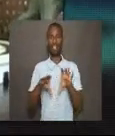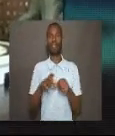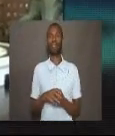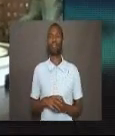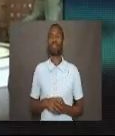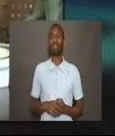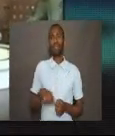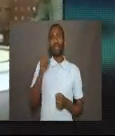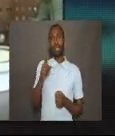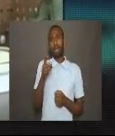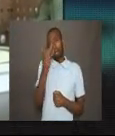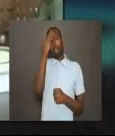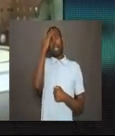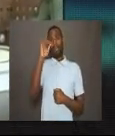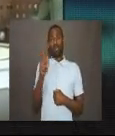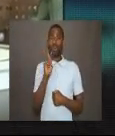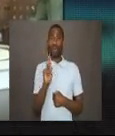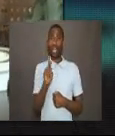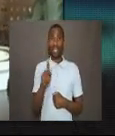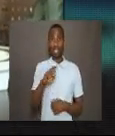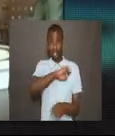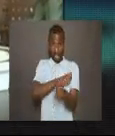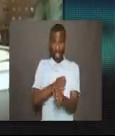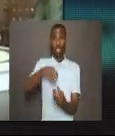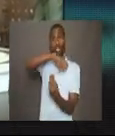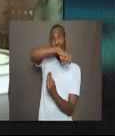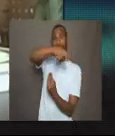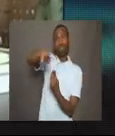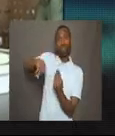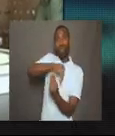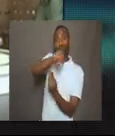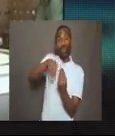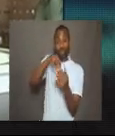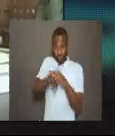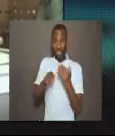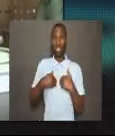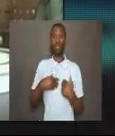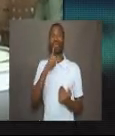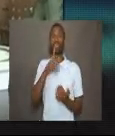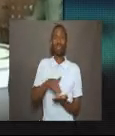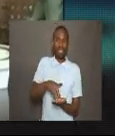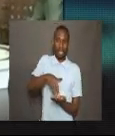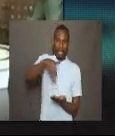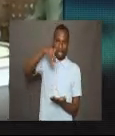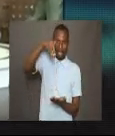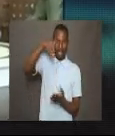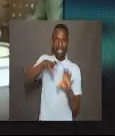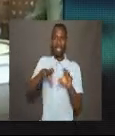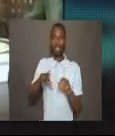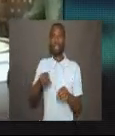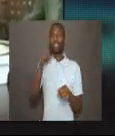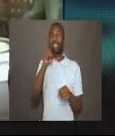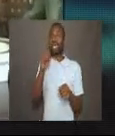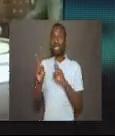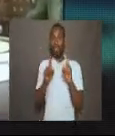The random kinetic energy in the molecules increases until they break apart from